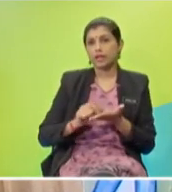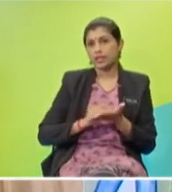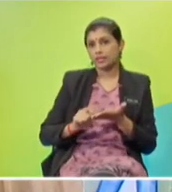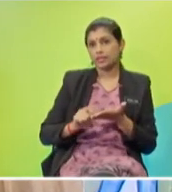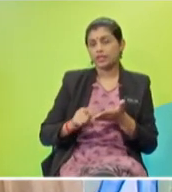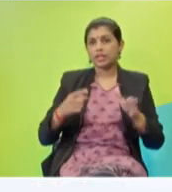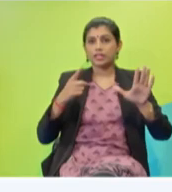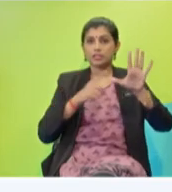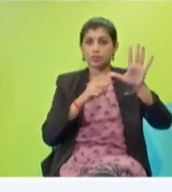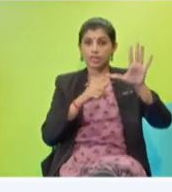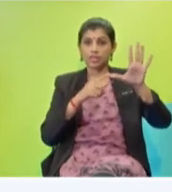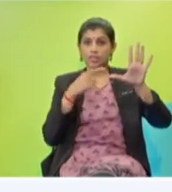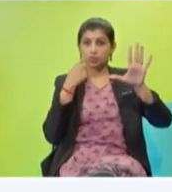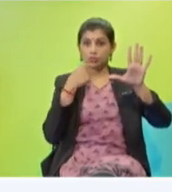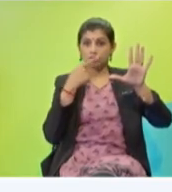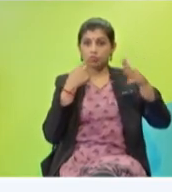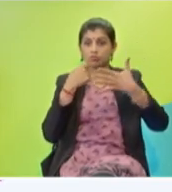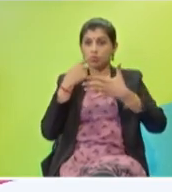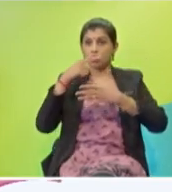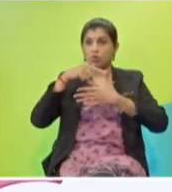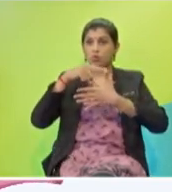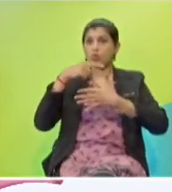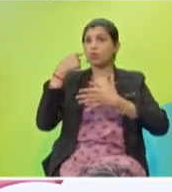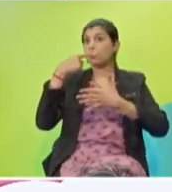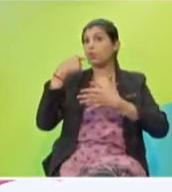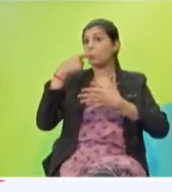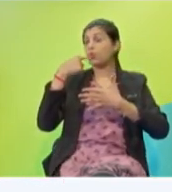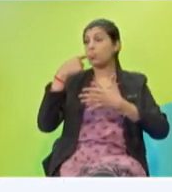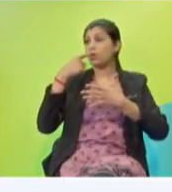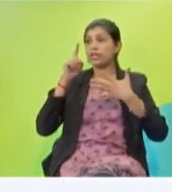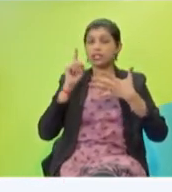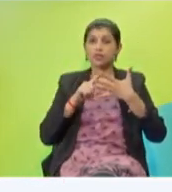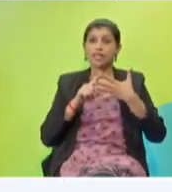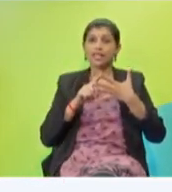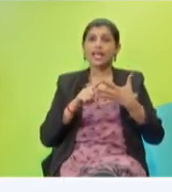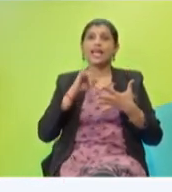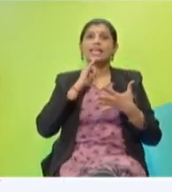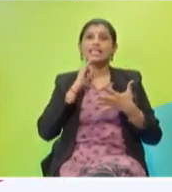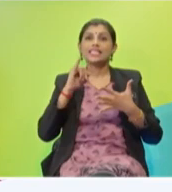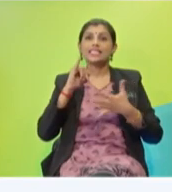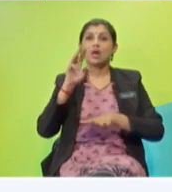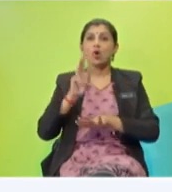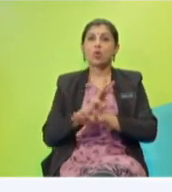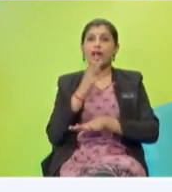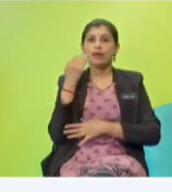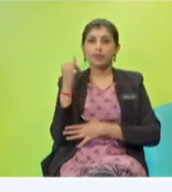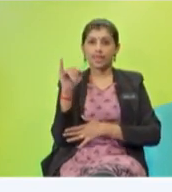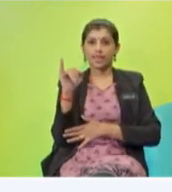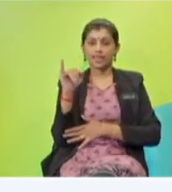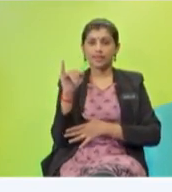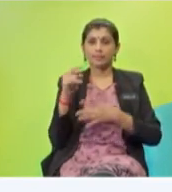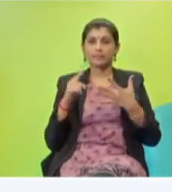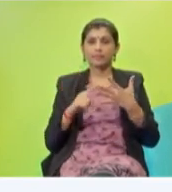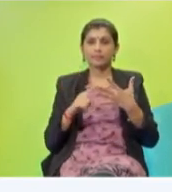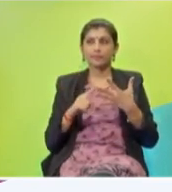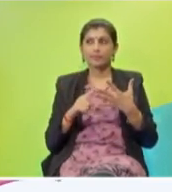who? Okay, then you have your point finger. You use it for is wearing. Next,